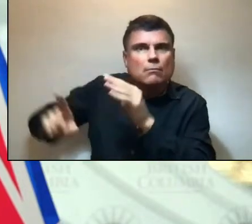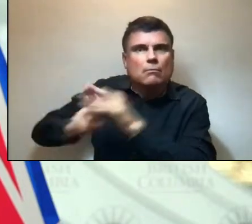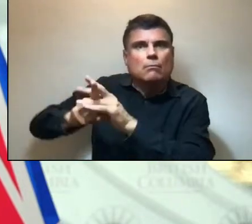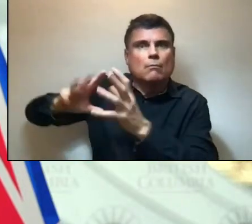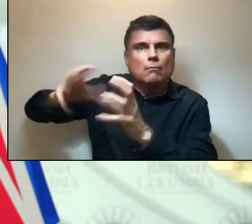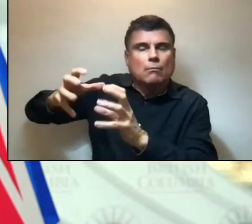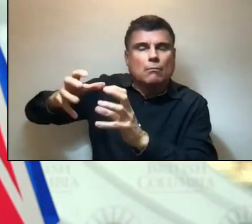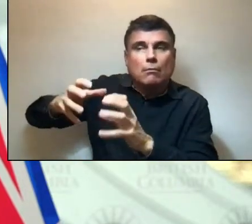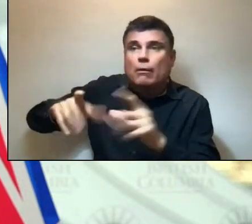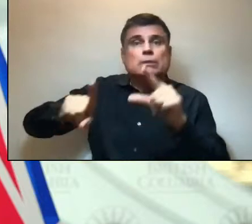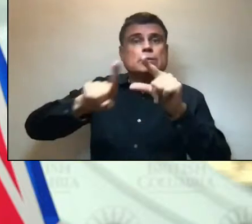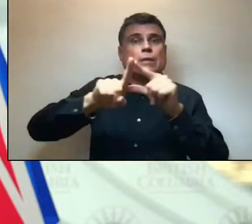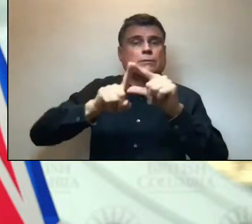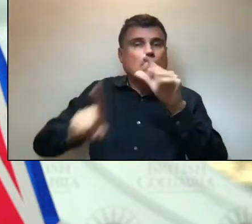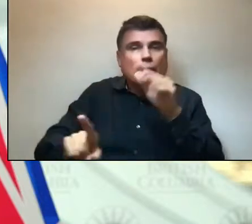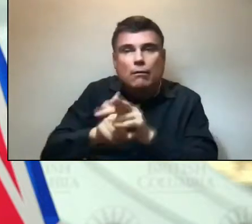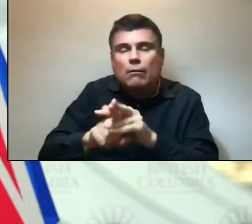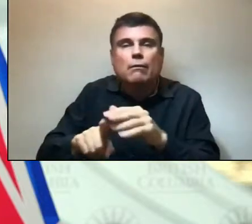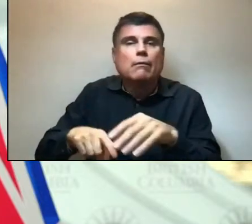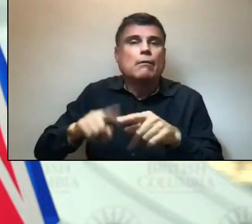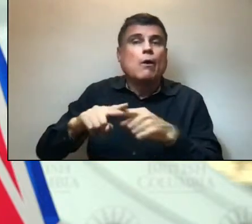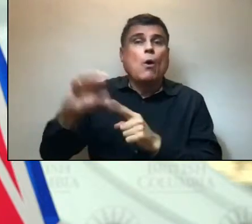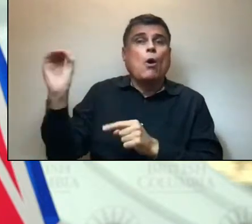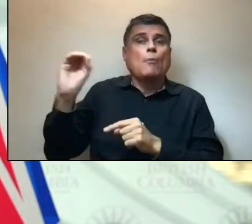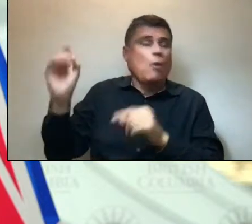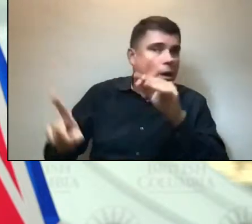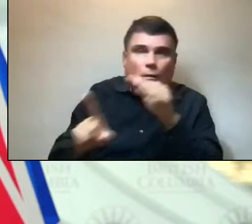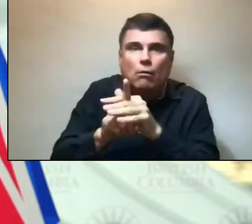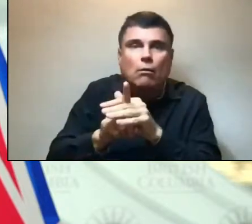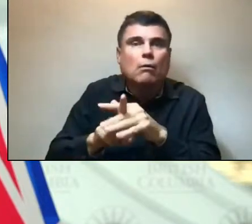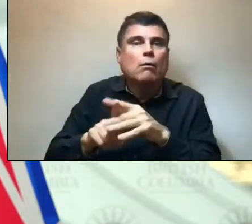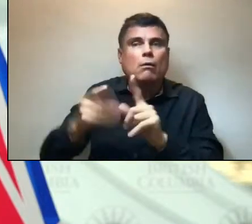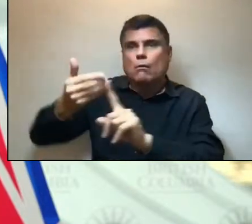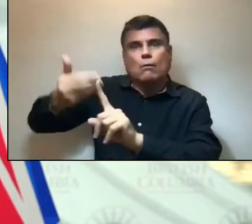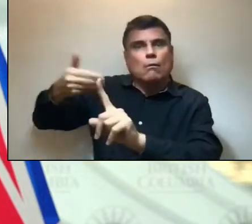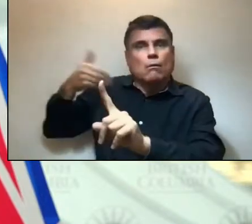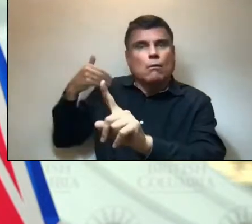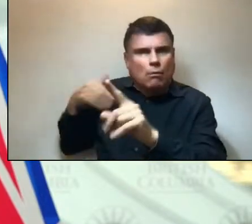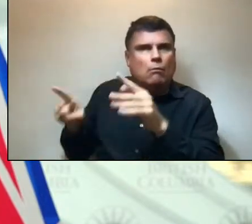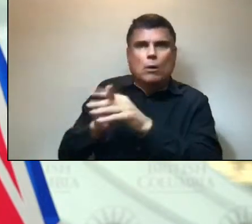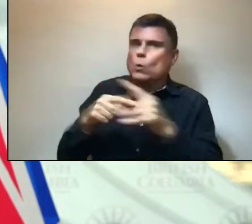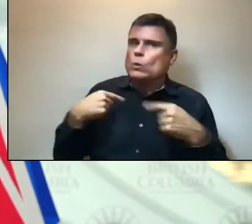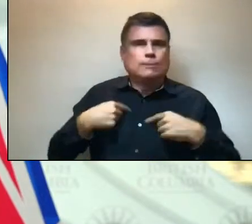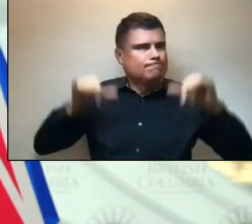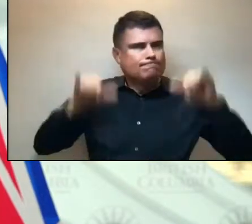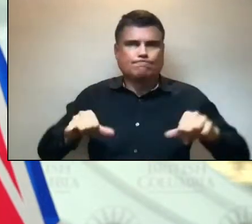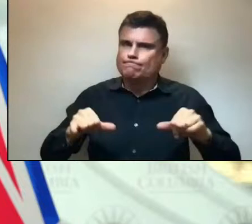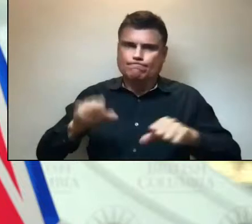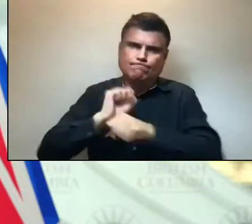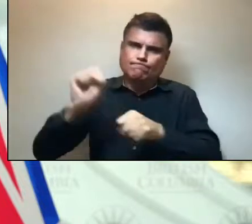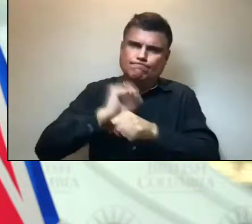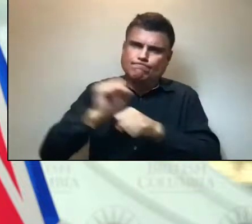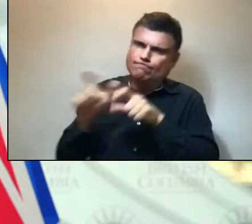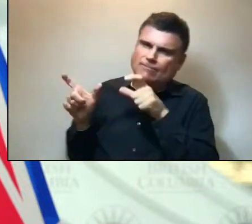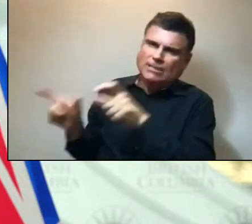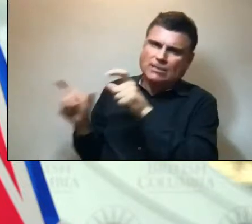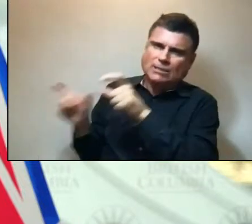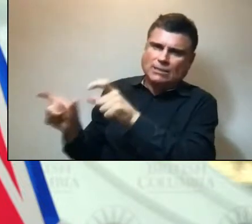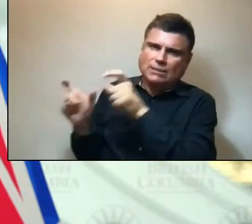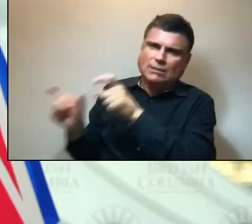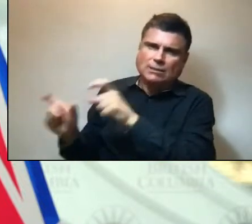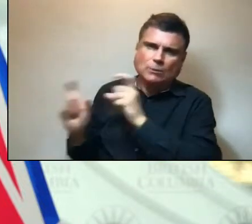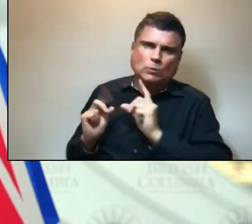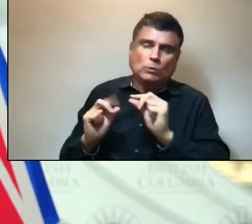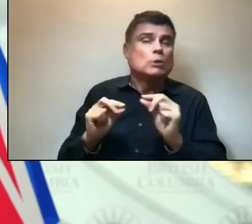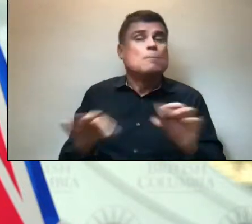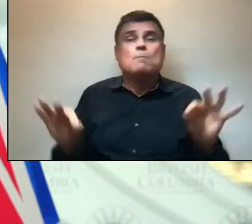of any variant of concern, and there will be more. Because our BC pandemic is about moments and the difference we make